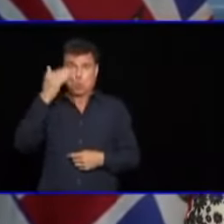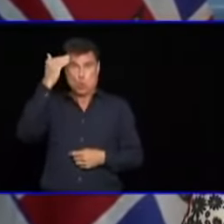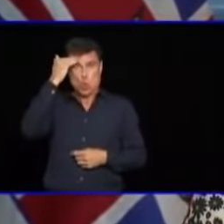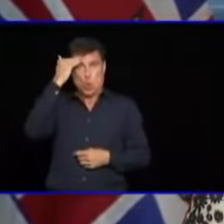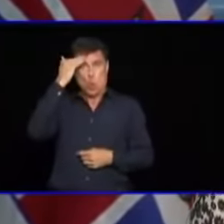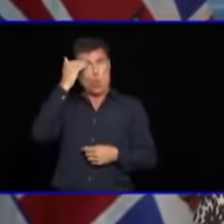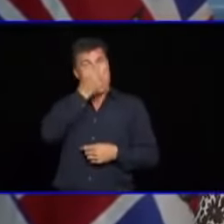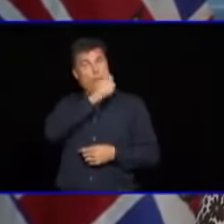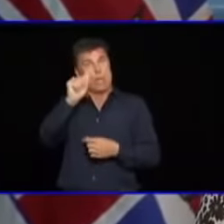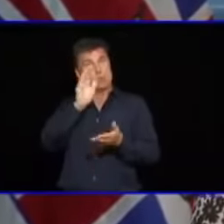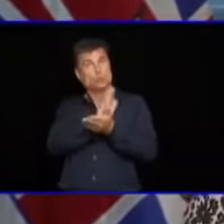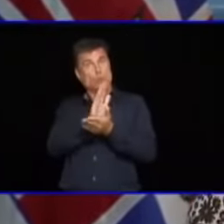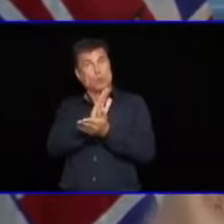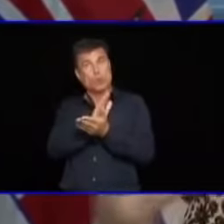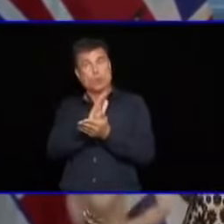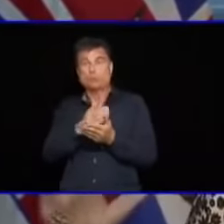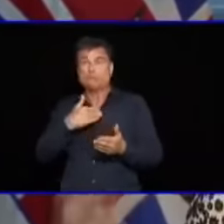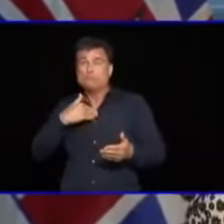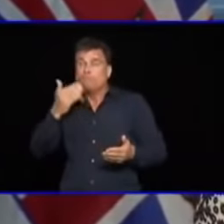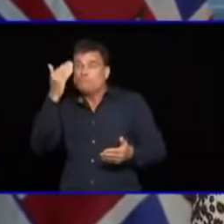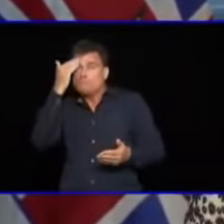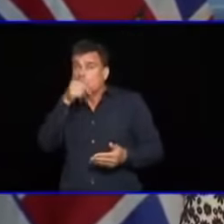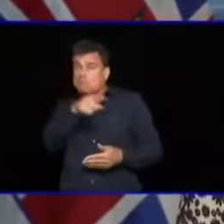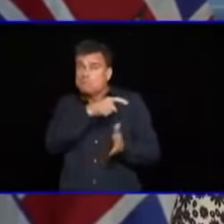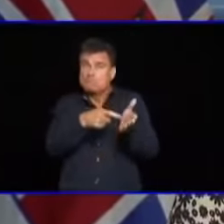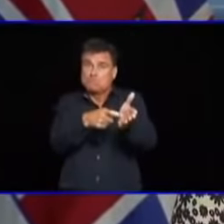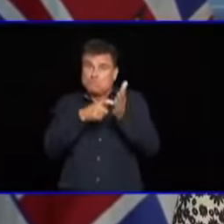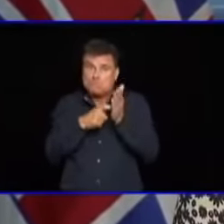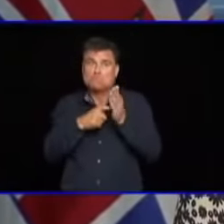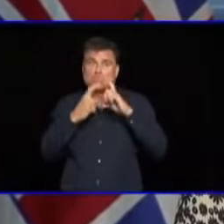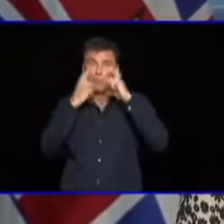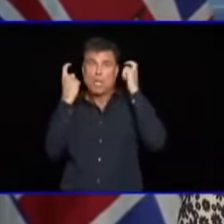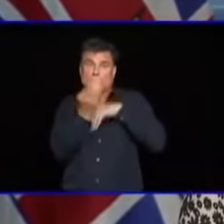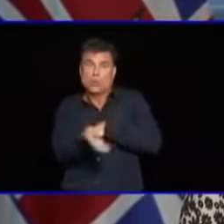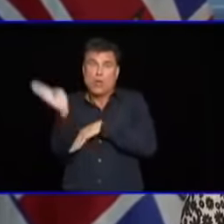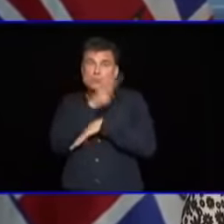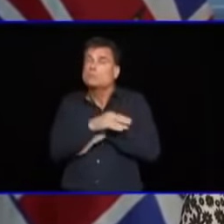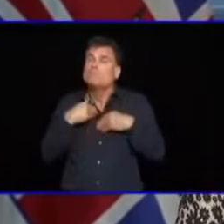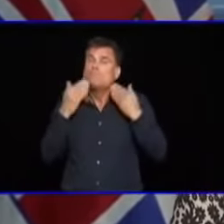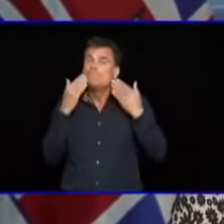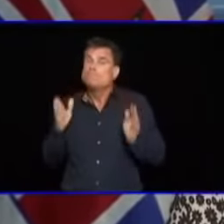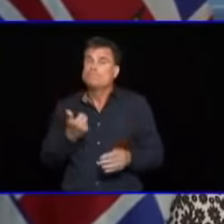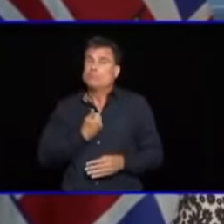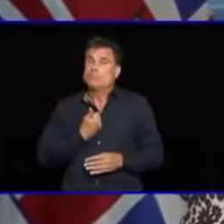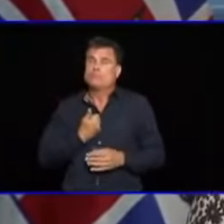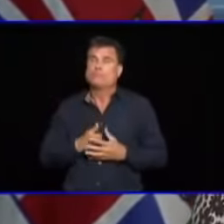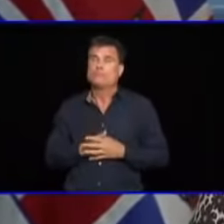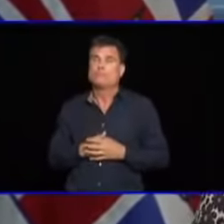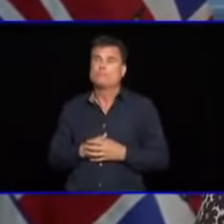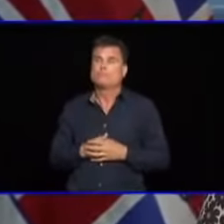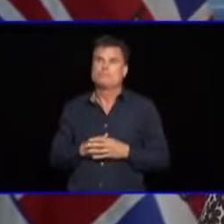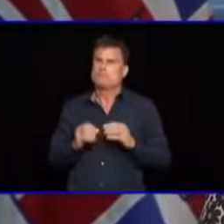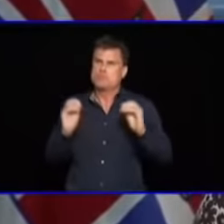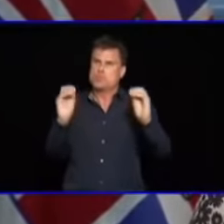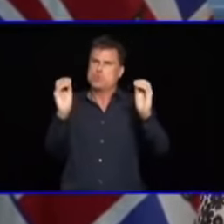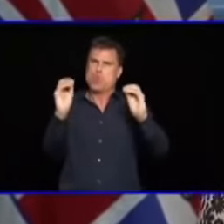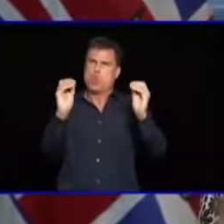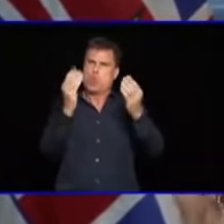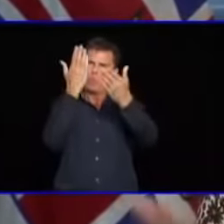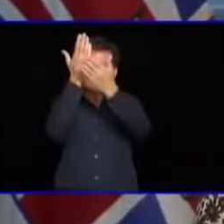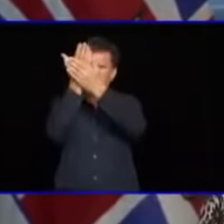what we would be above and beyond what we feel is needed given the evidence. So I think they need to look